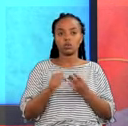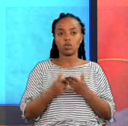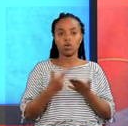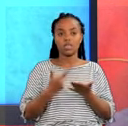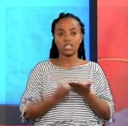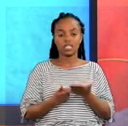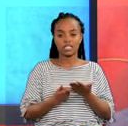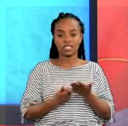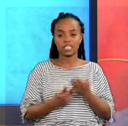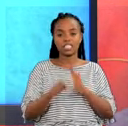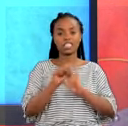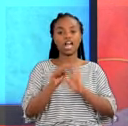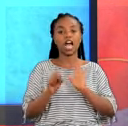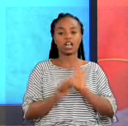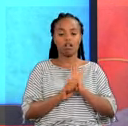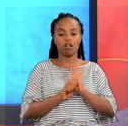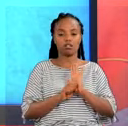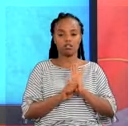is a standard